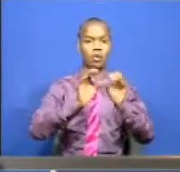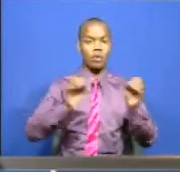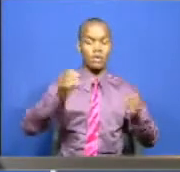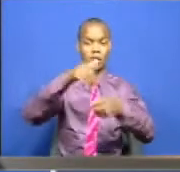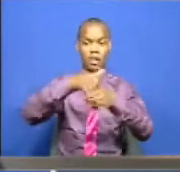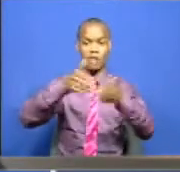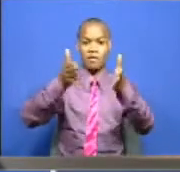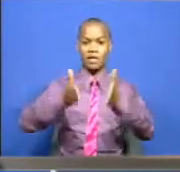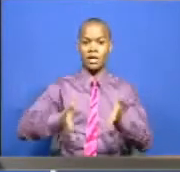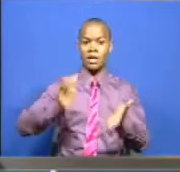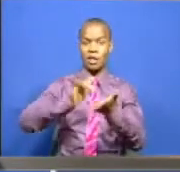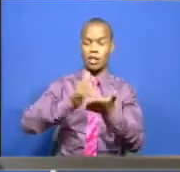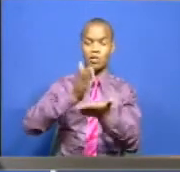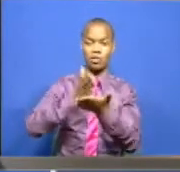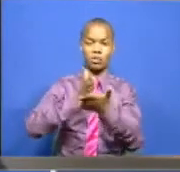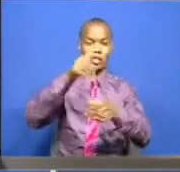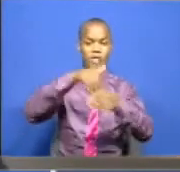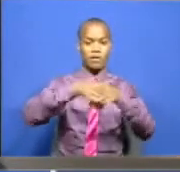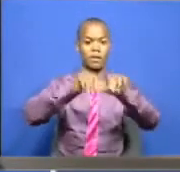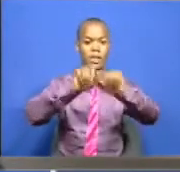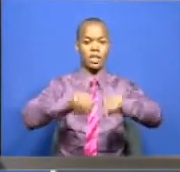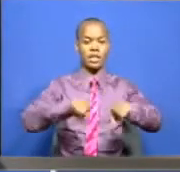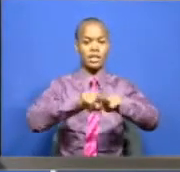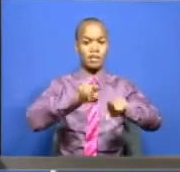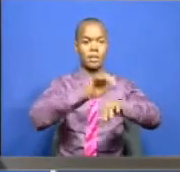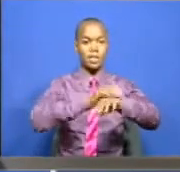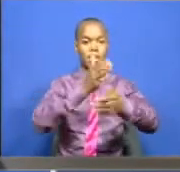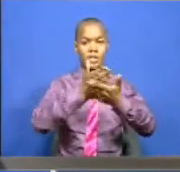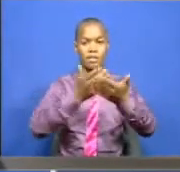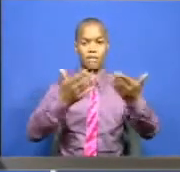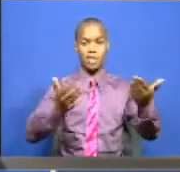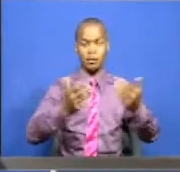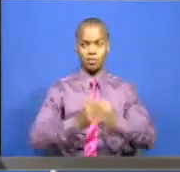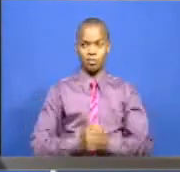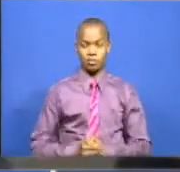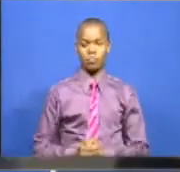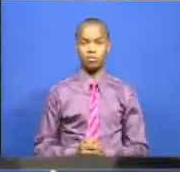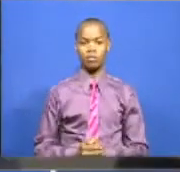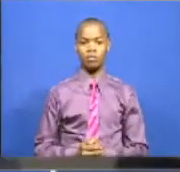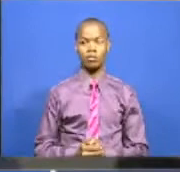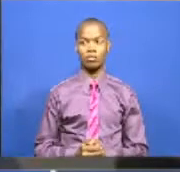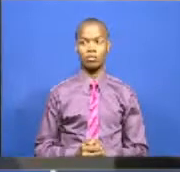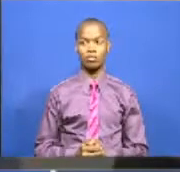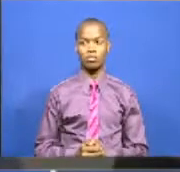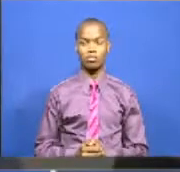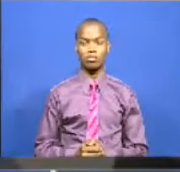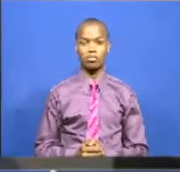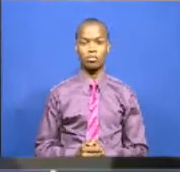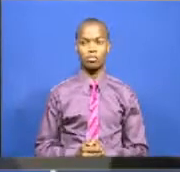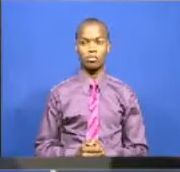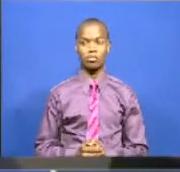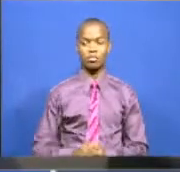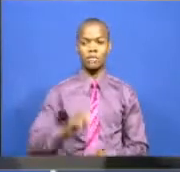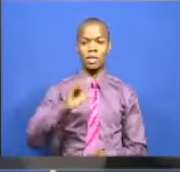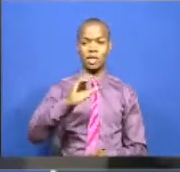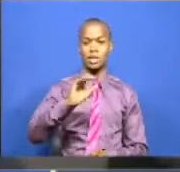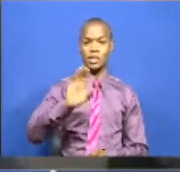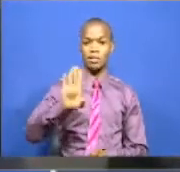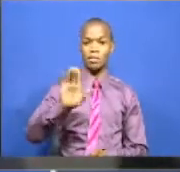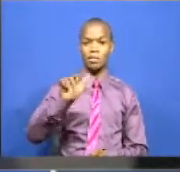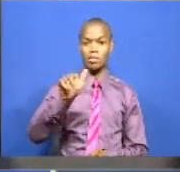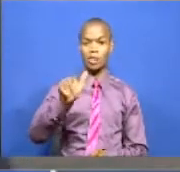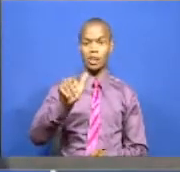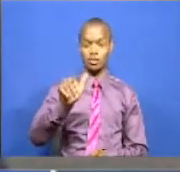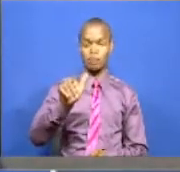investors so that pia wa invest at least wakipata kitu yenye wakipata returns up. The entire CBA covers